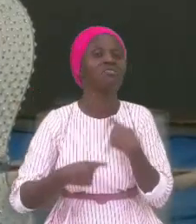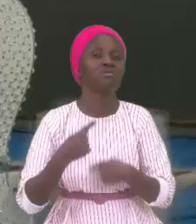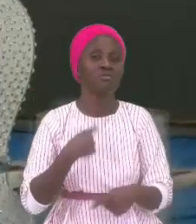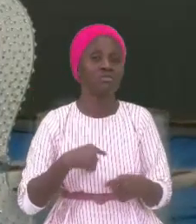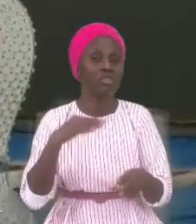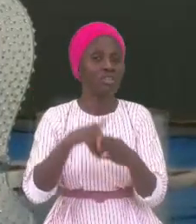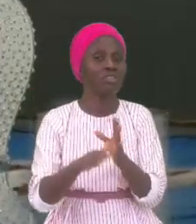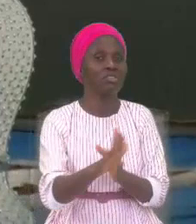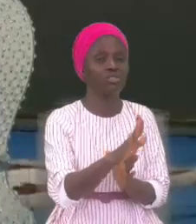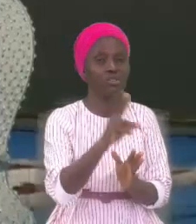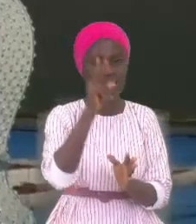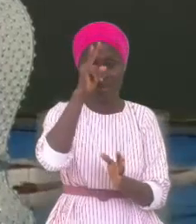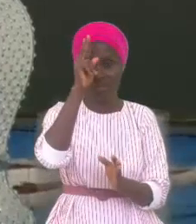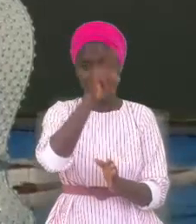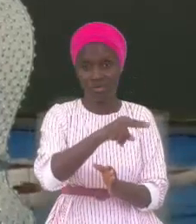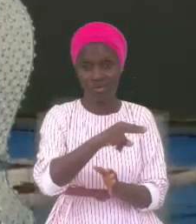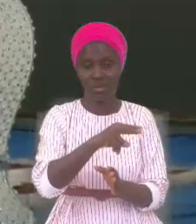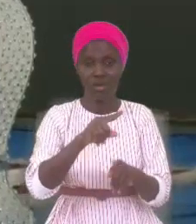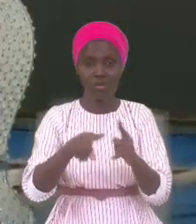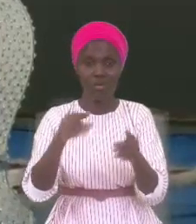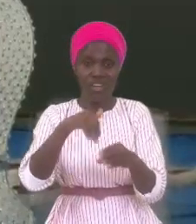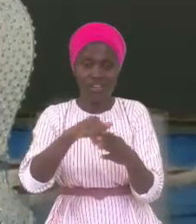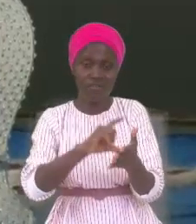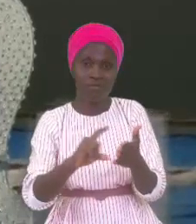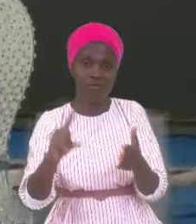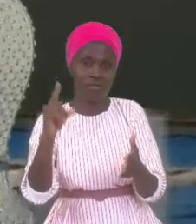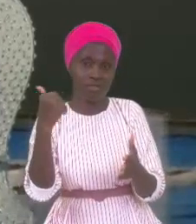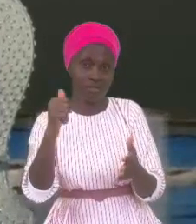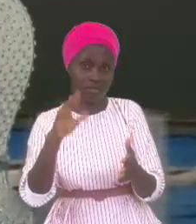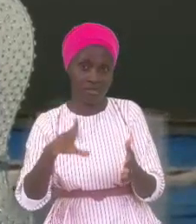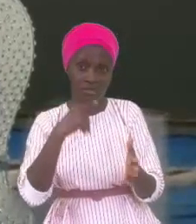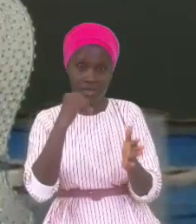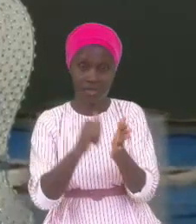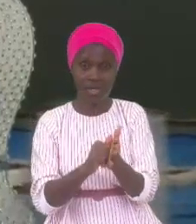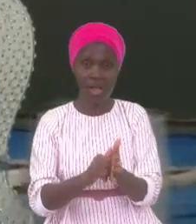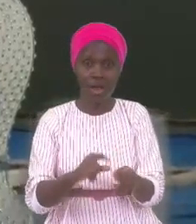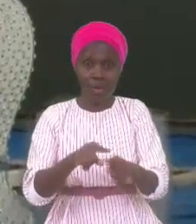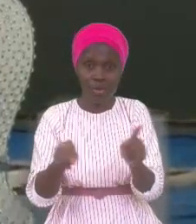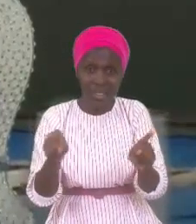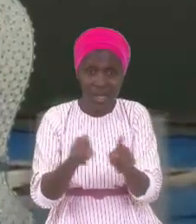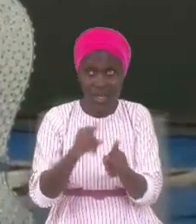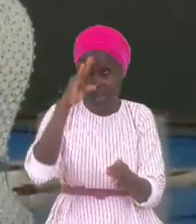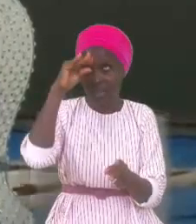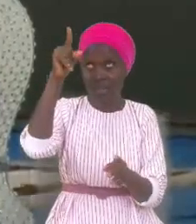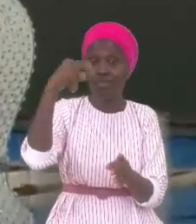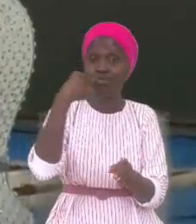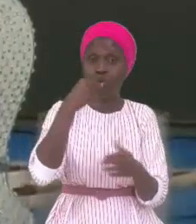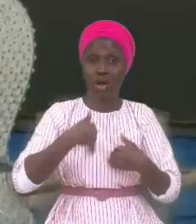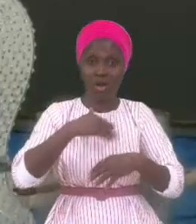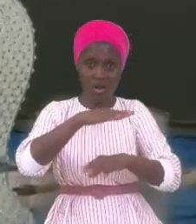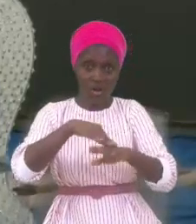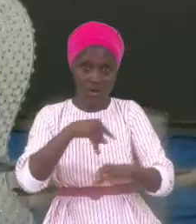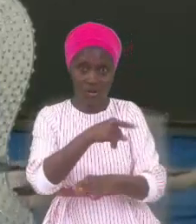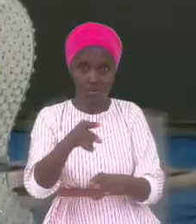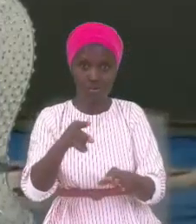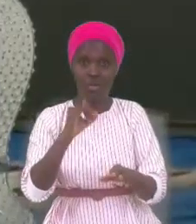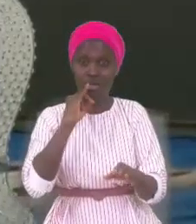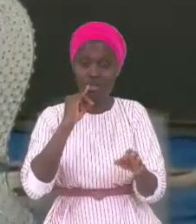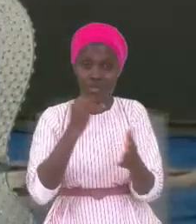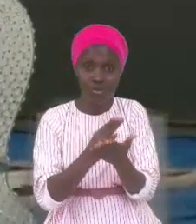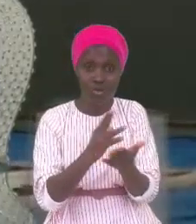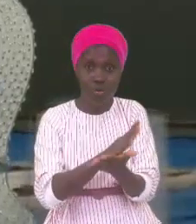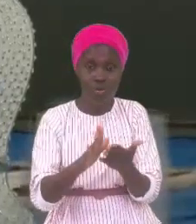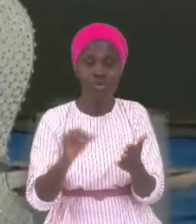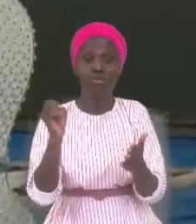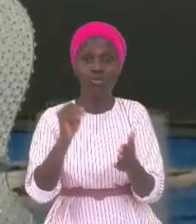15 says, but as he which has called you is holy, so be ye holy in all